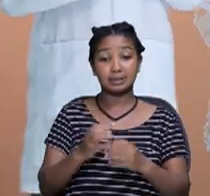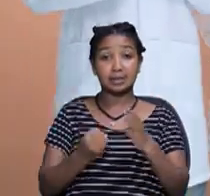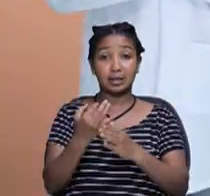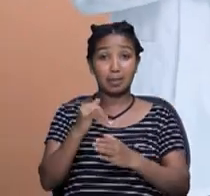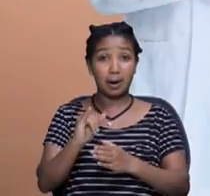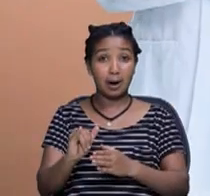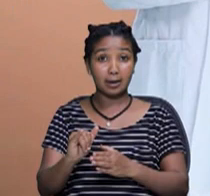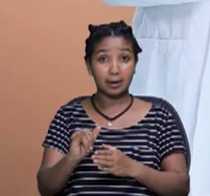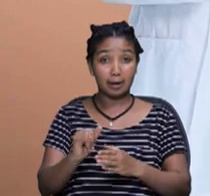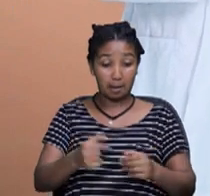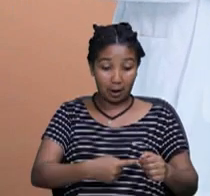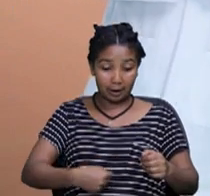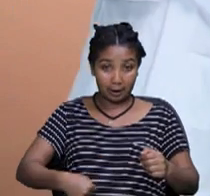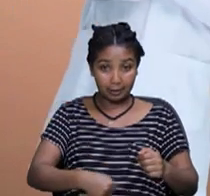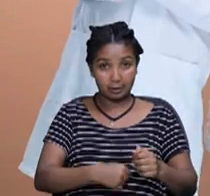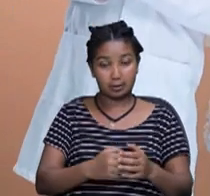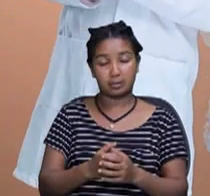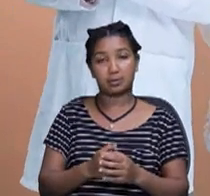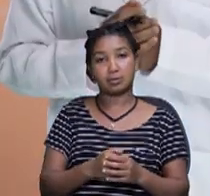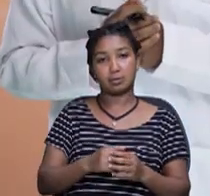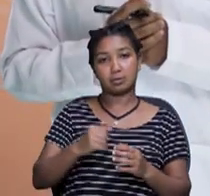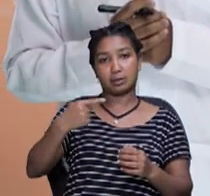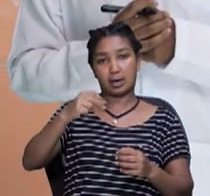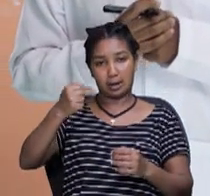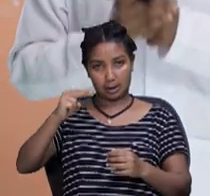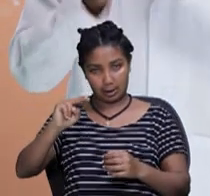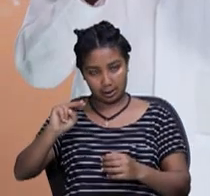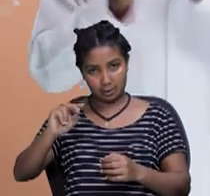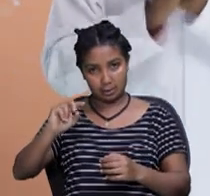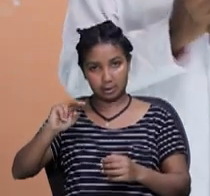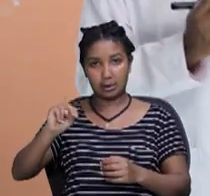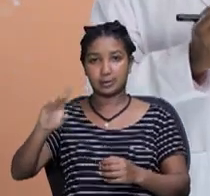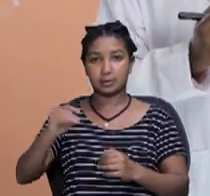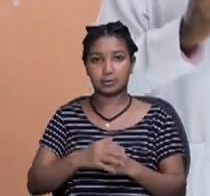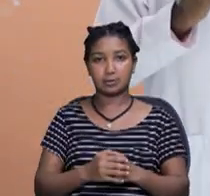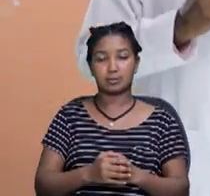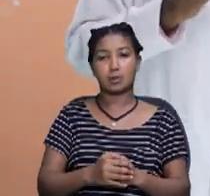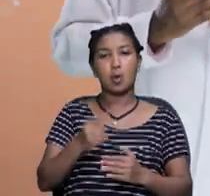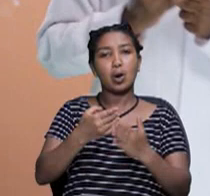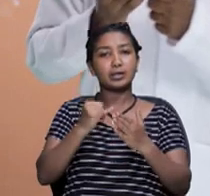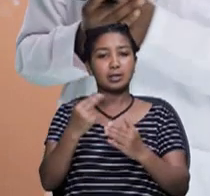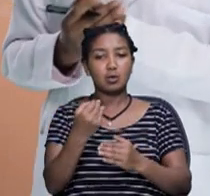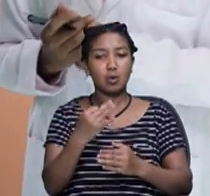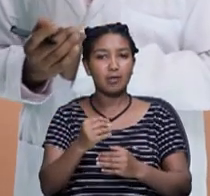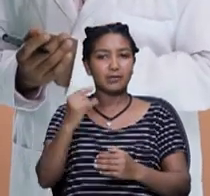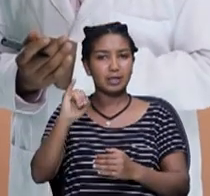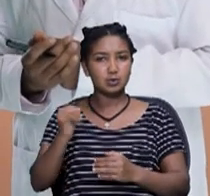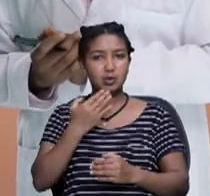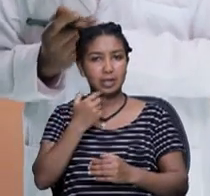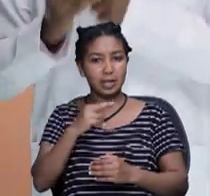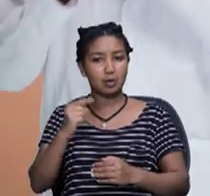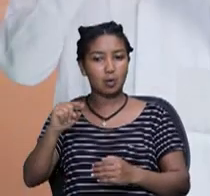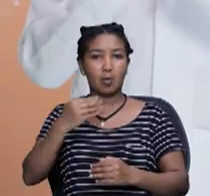secreted by pancreatic isolates of endocrine glands. Let us go into deal about what is the role of insulin and